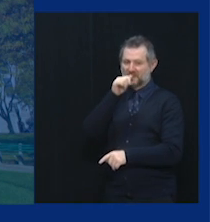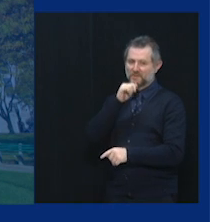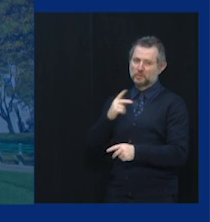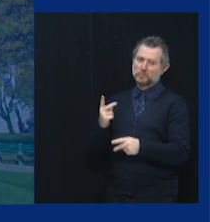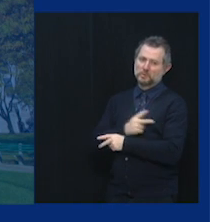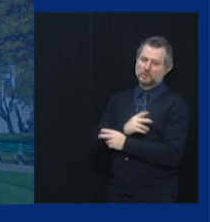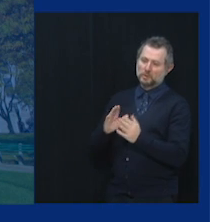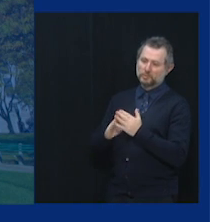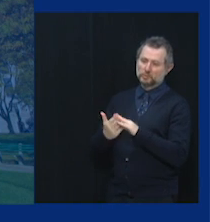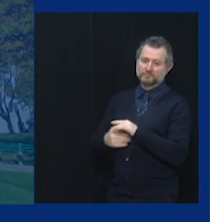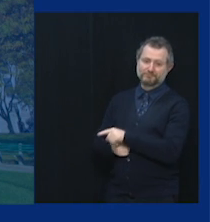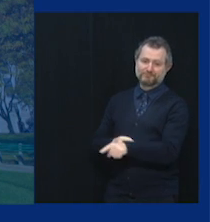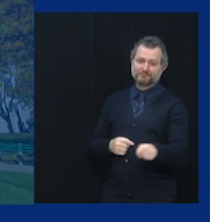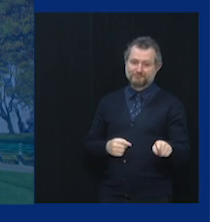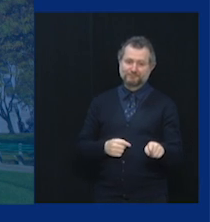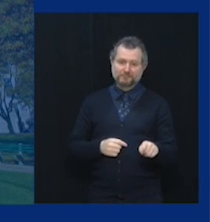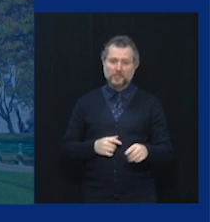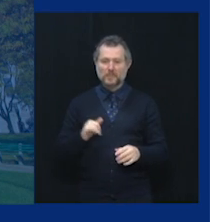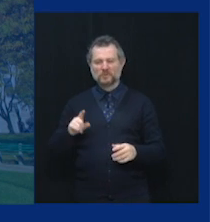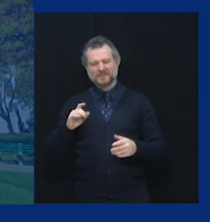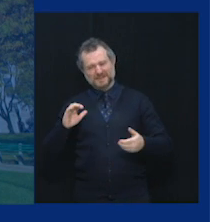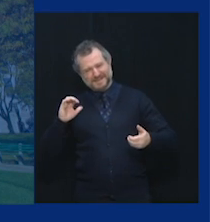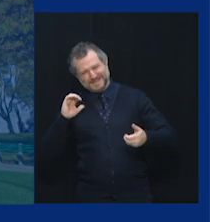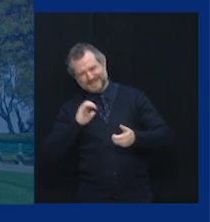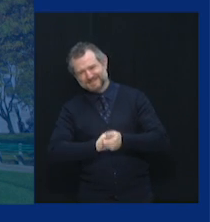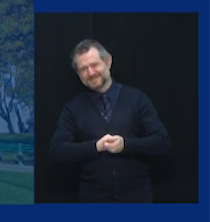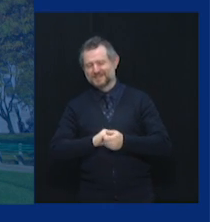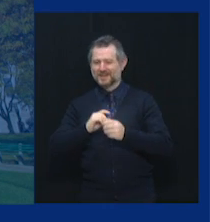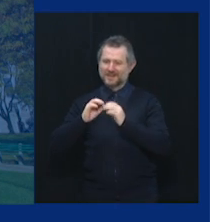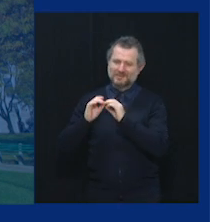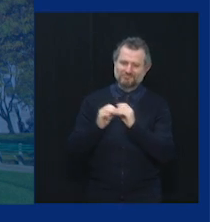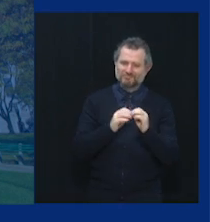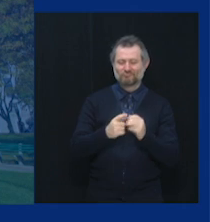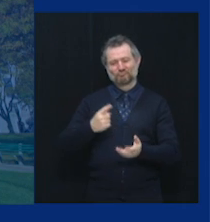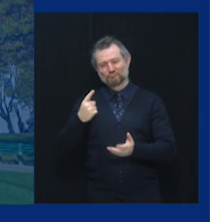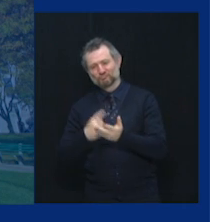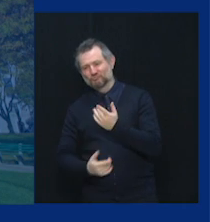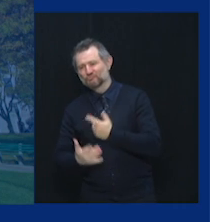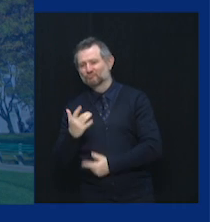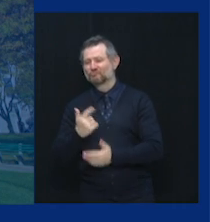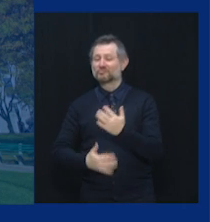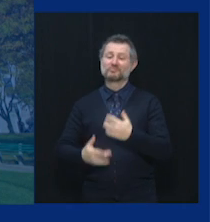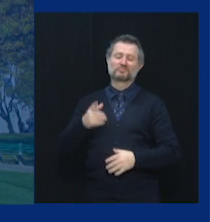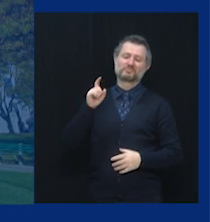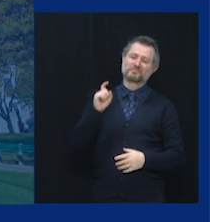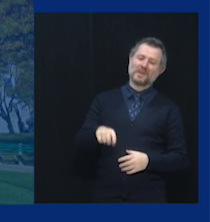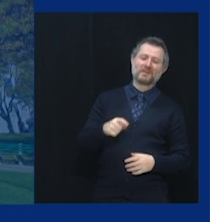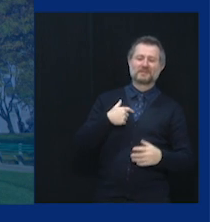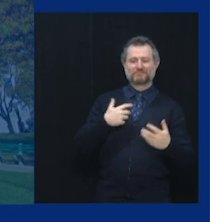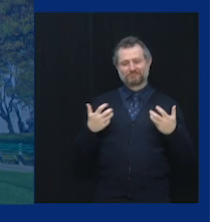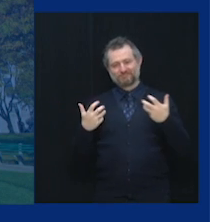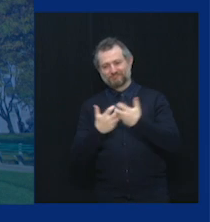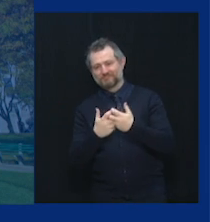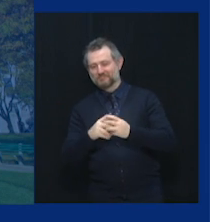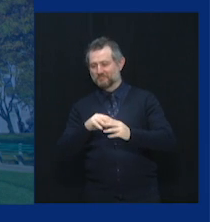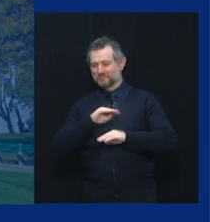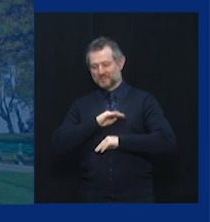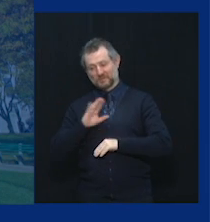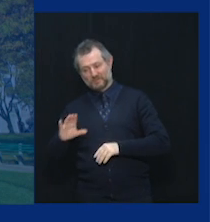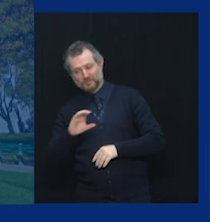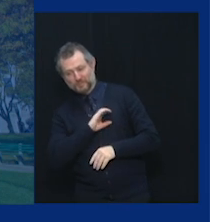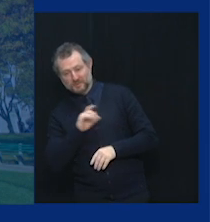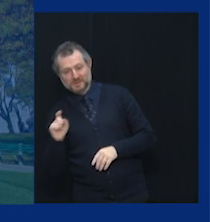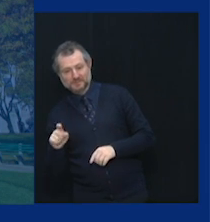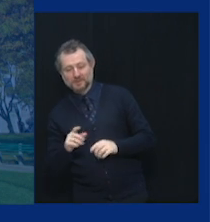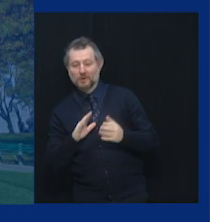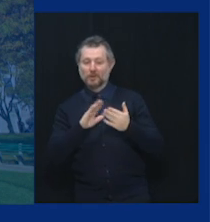Forge a collaborative, talk through the issues. It has to work for the police. It has to work for the local community.